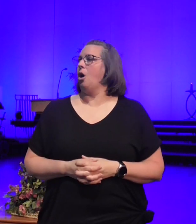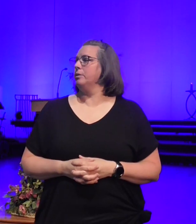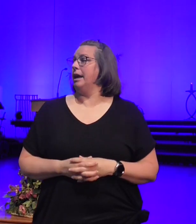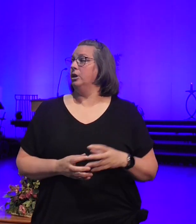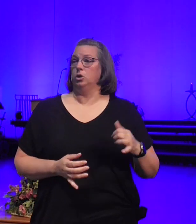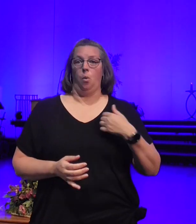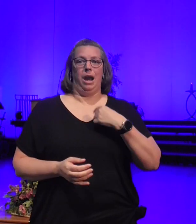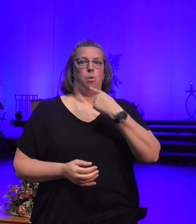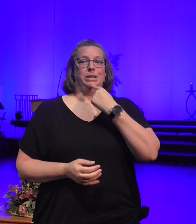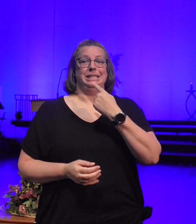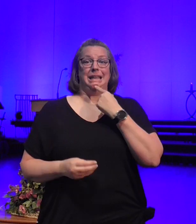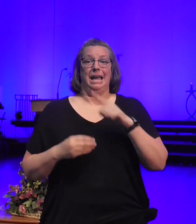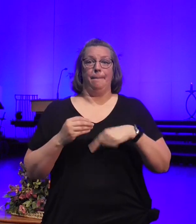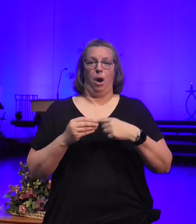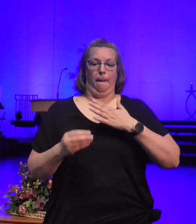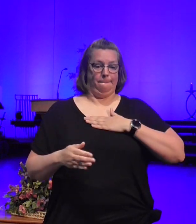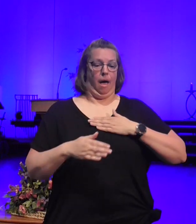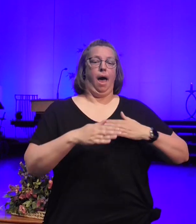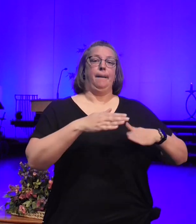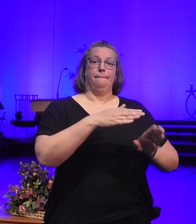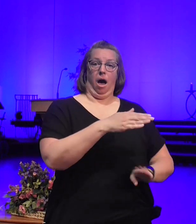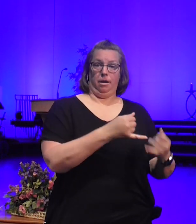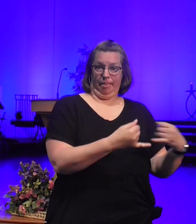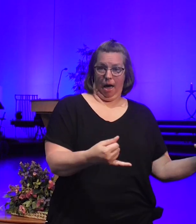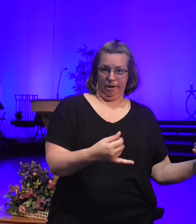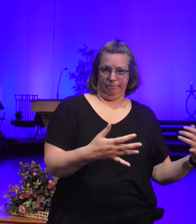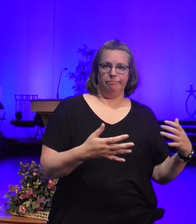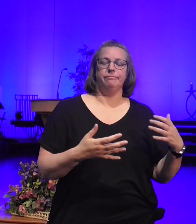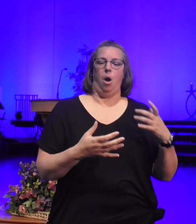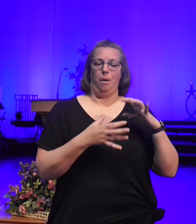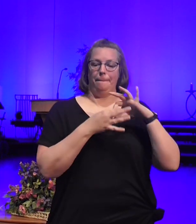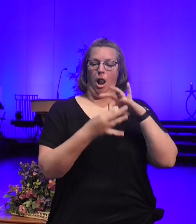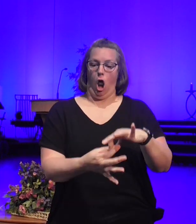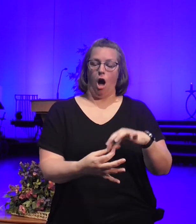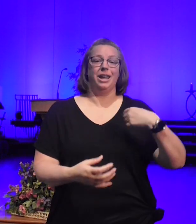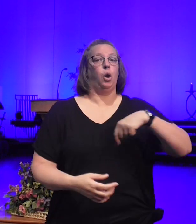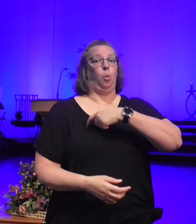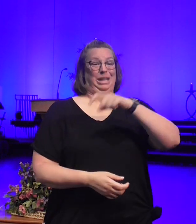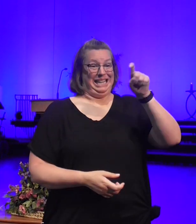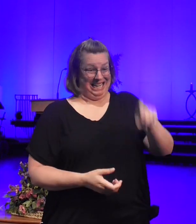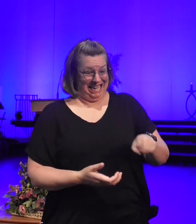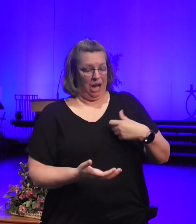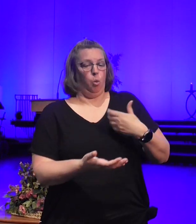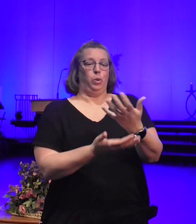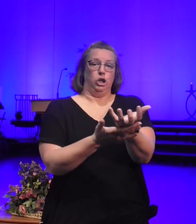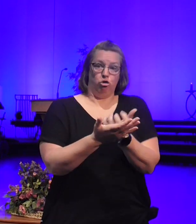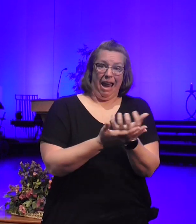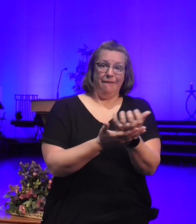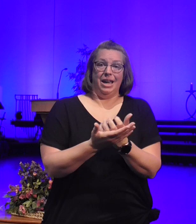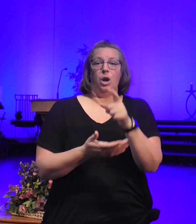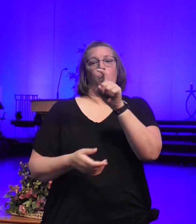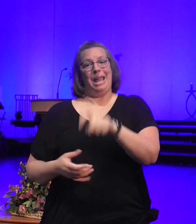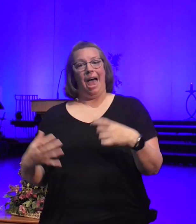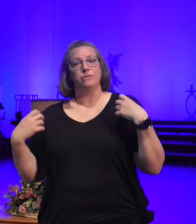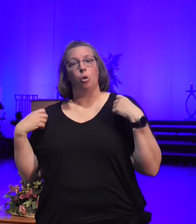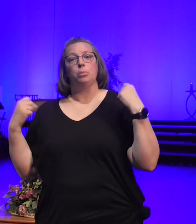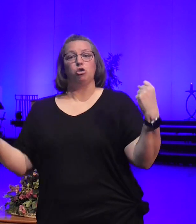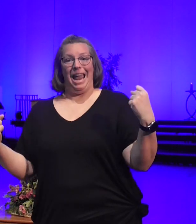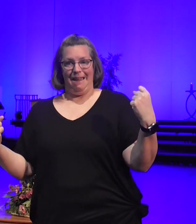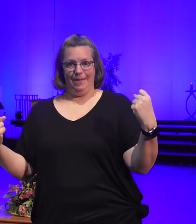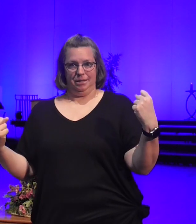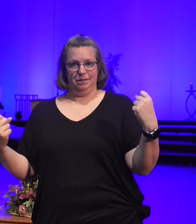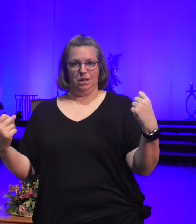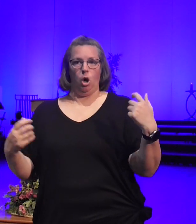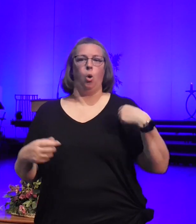say about it. My bottom line today when it comes to belonging, we need it, we crave it, we've got to brave it. We need